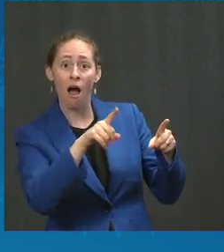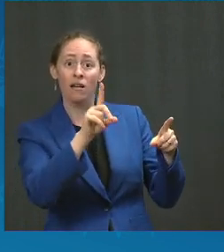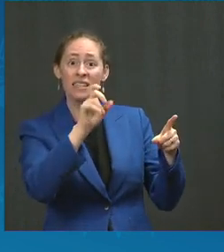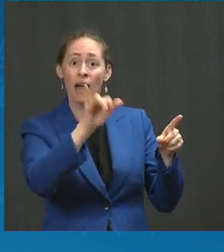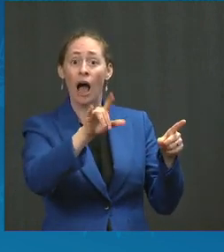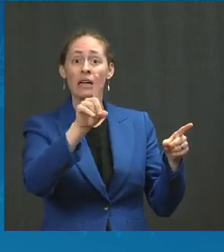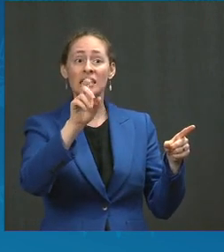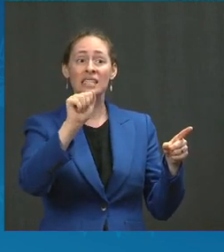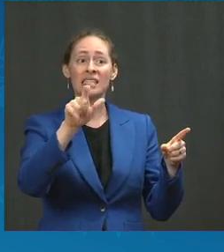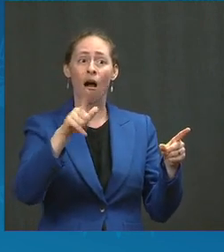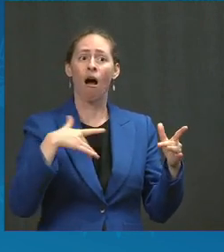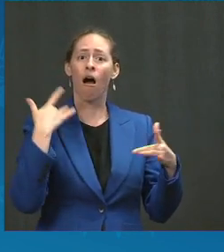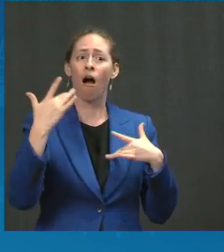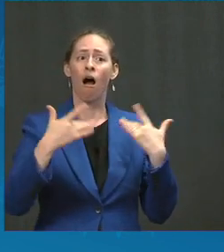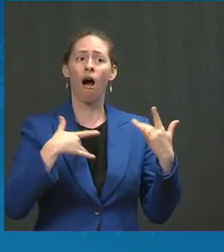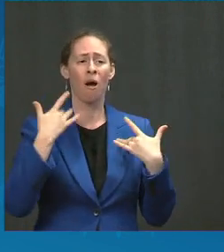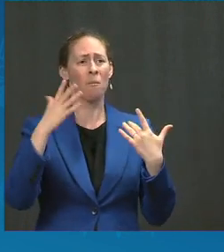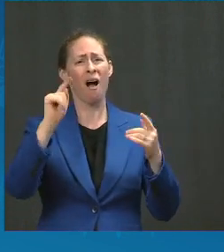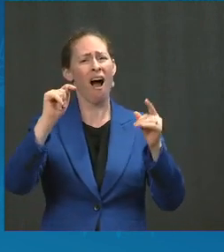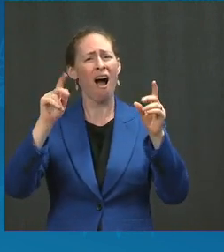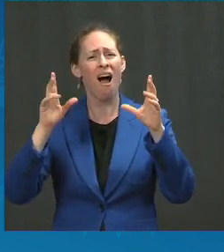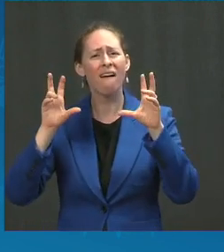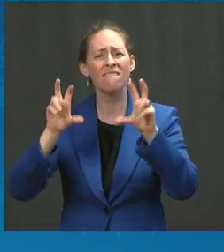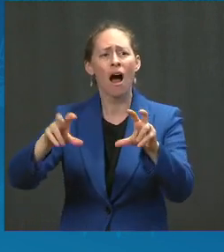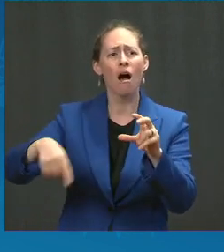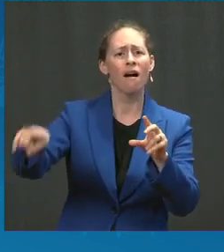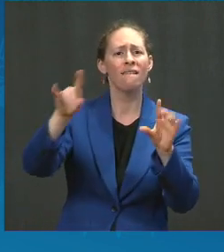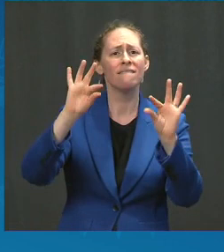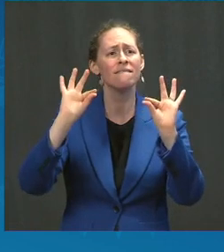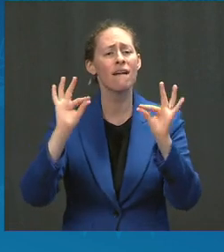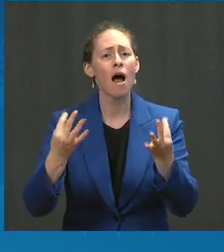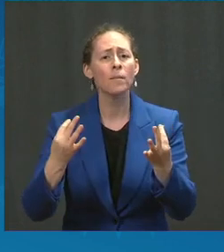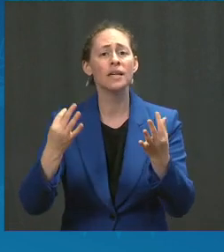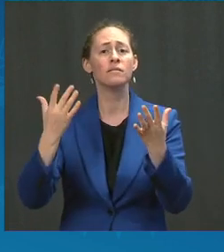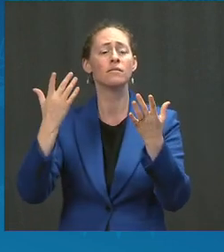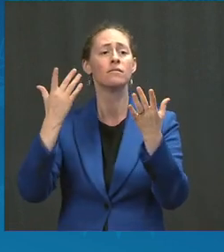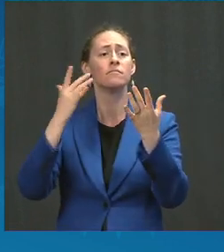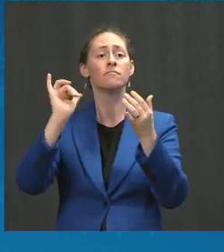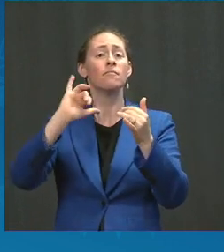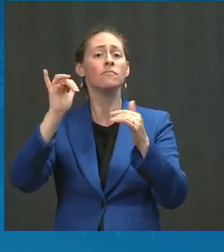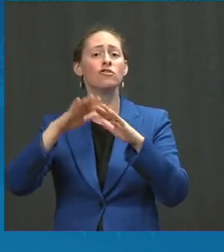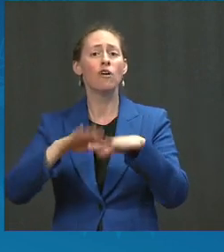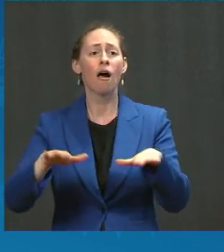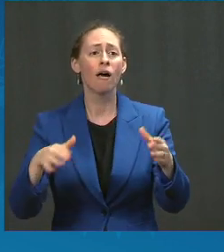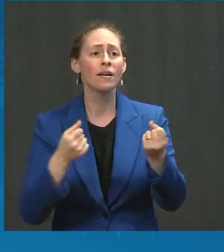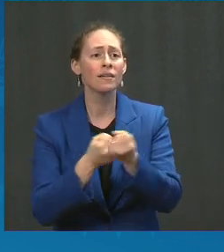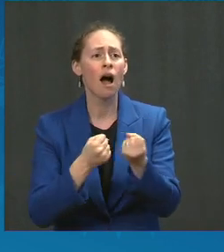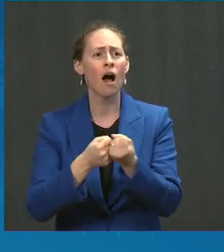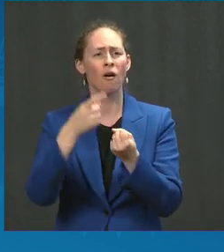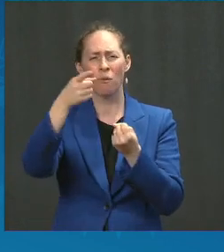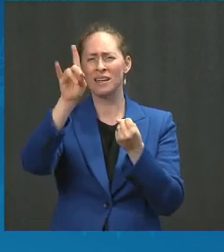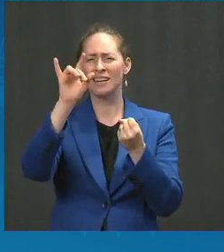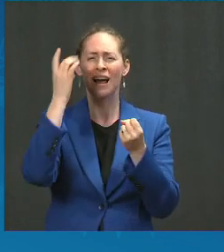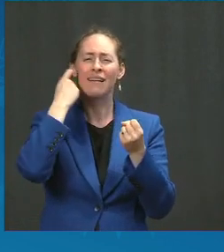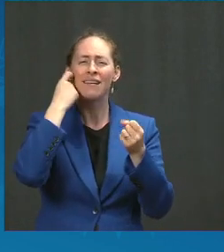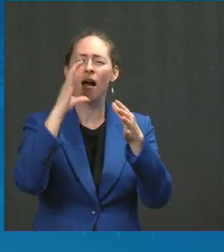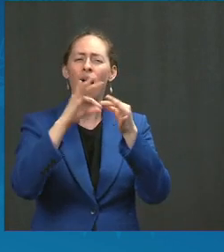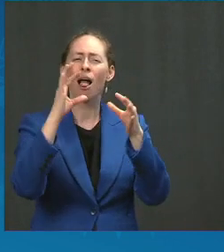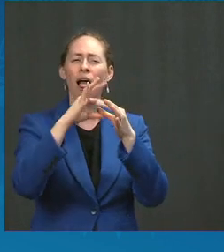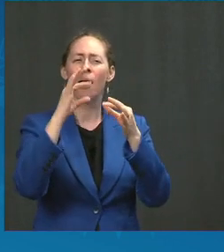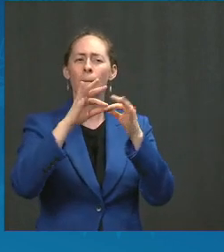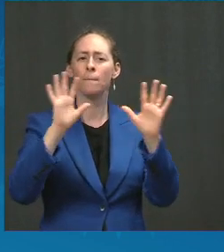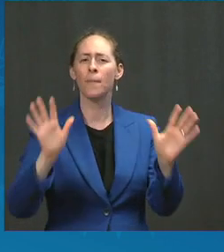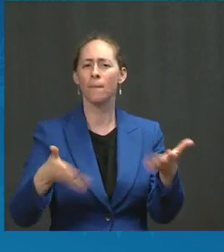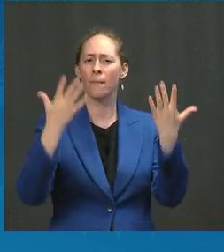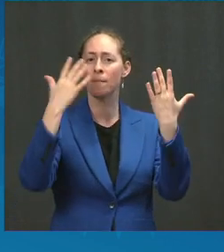family supports, like childcare you spoke to in the Build Back Better plan as well. My question